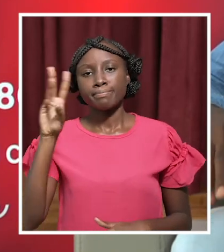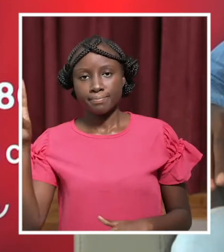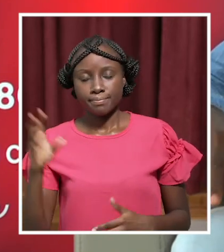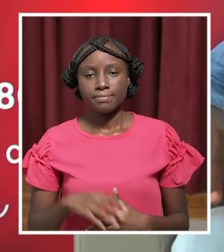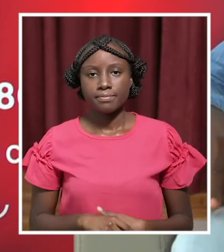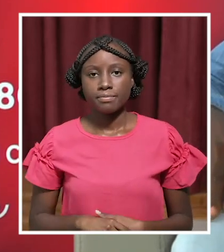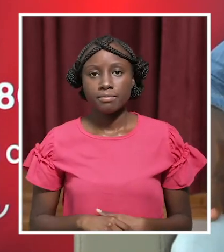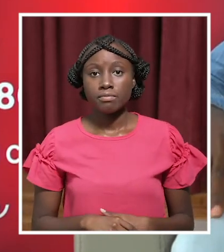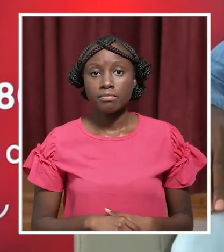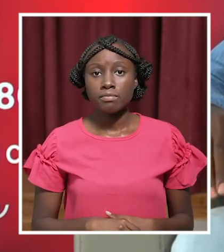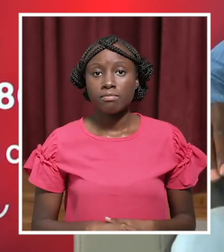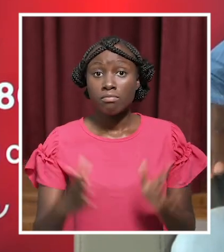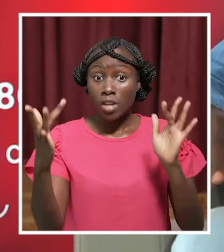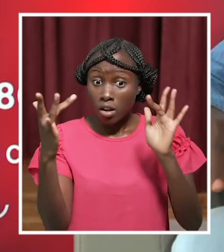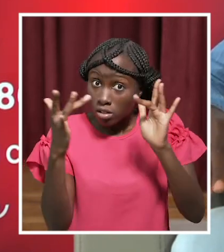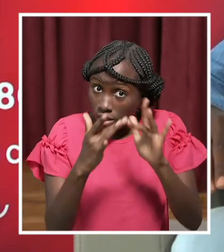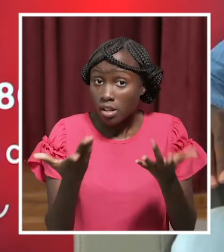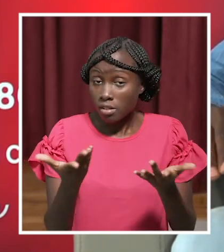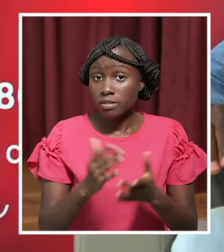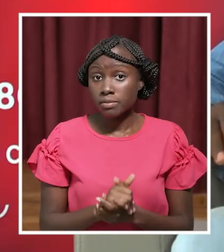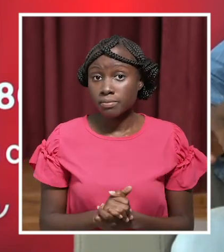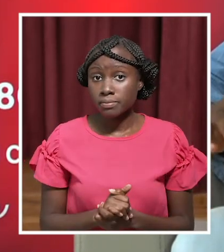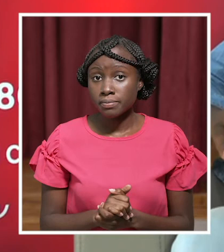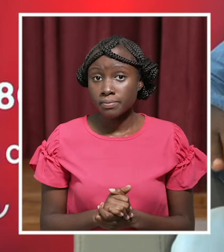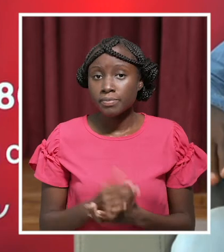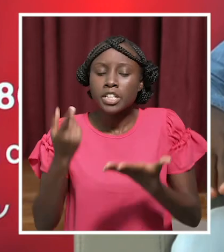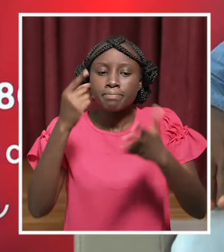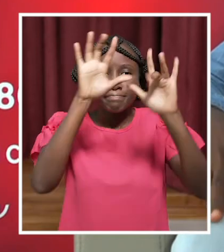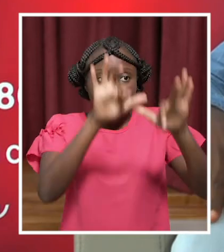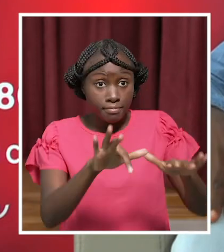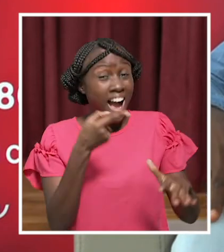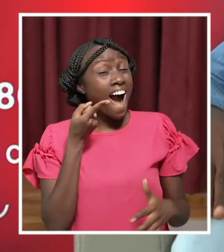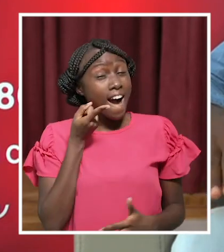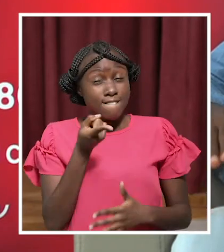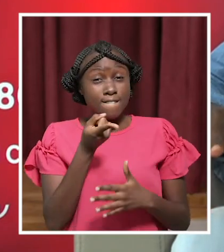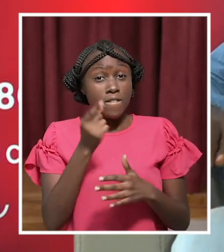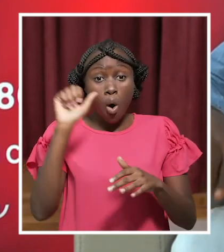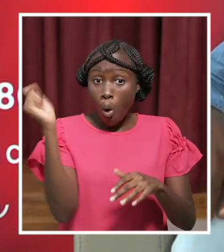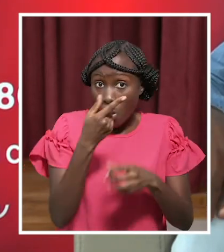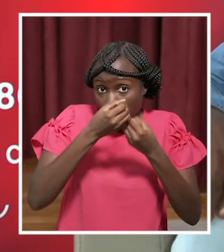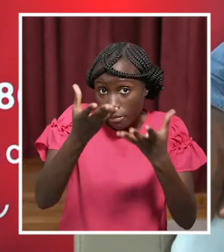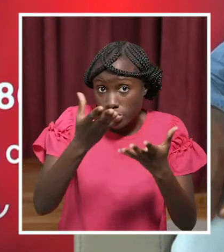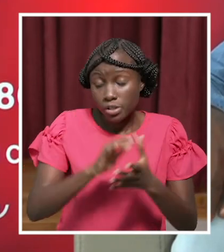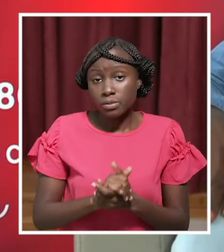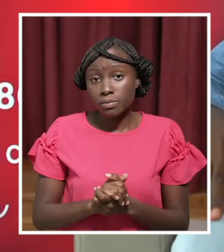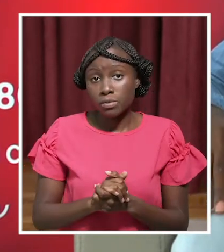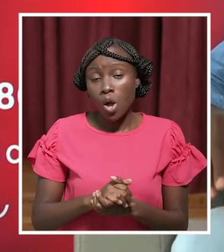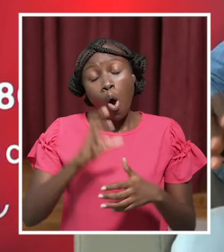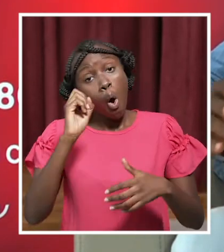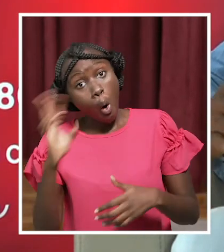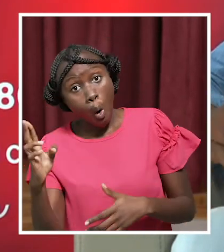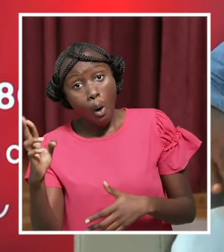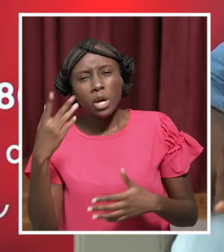www.dyslexiatt.org, and check us out there, because it would have all the information on how you could probably even do a self-diagnostics.